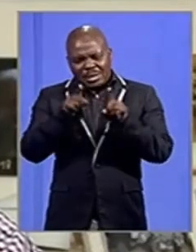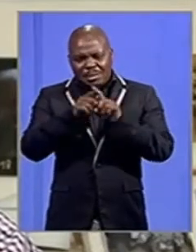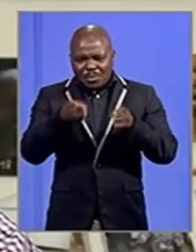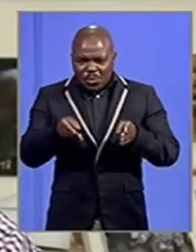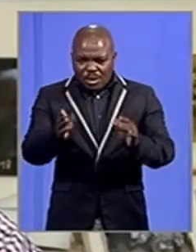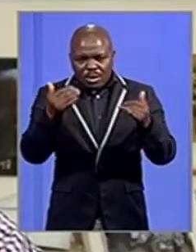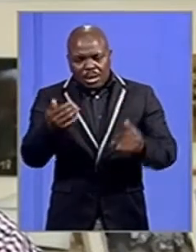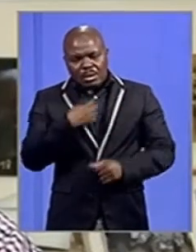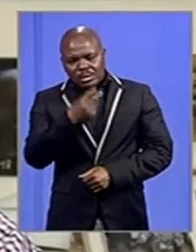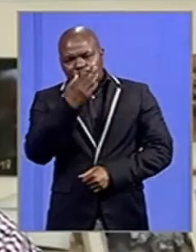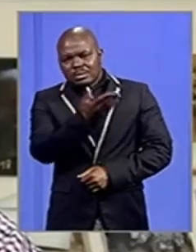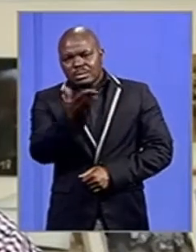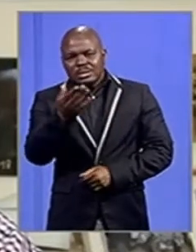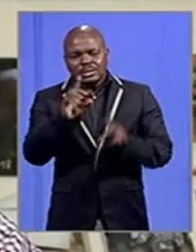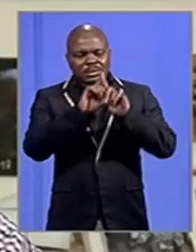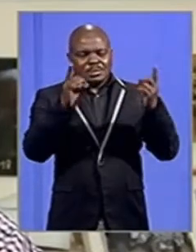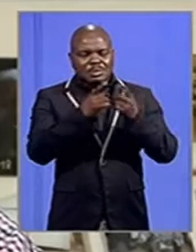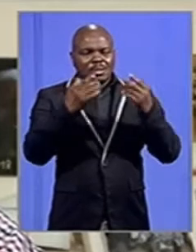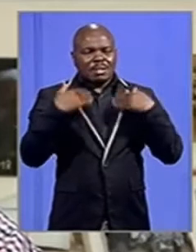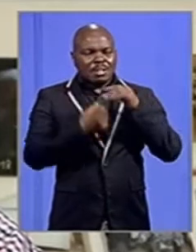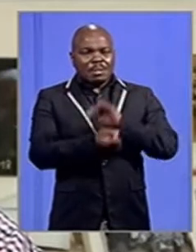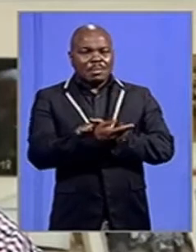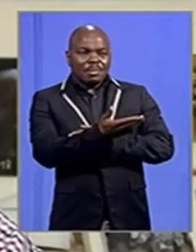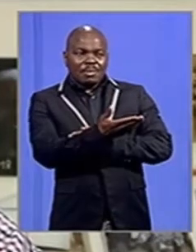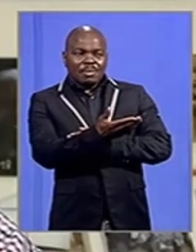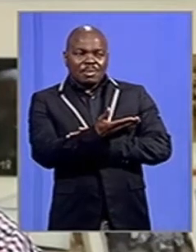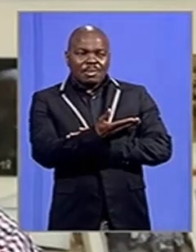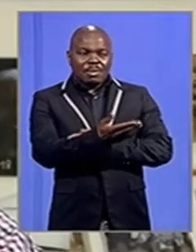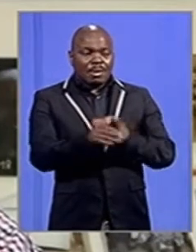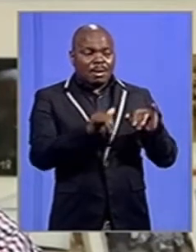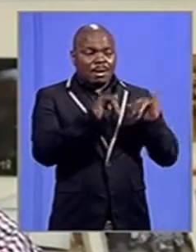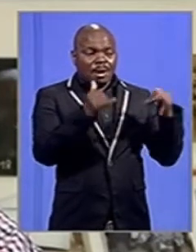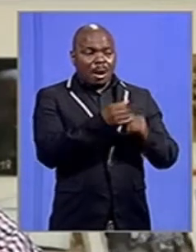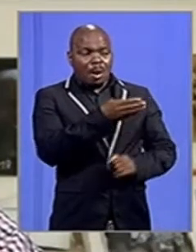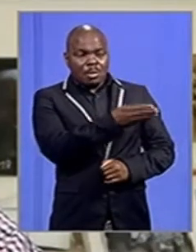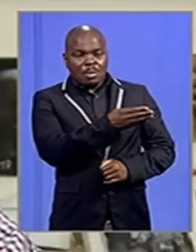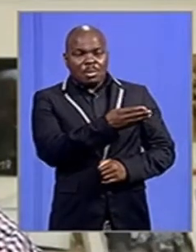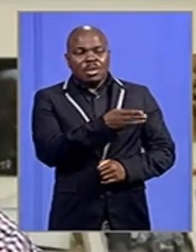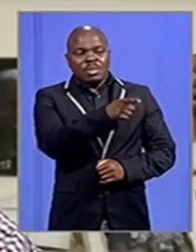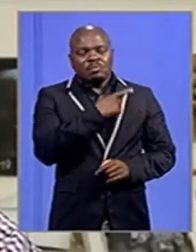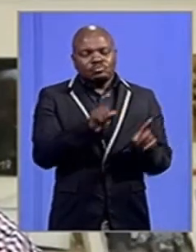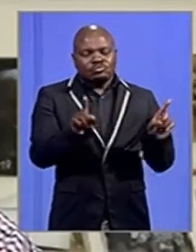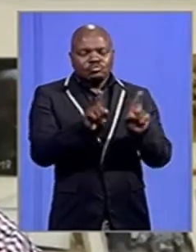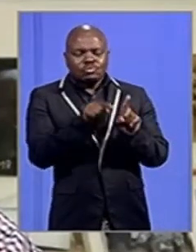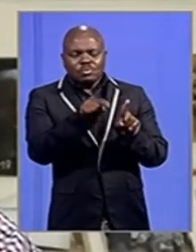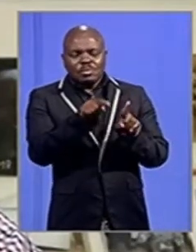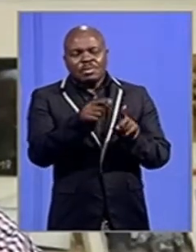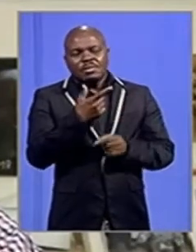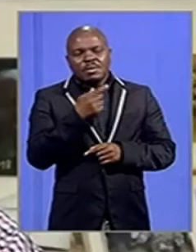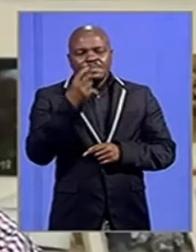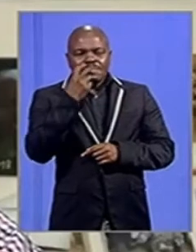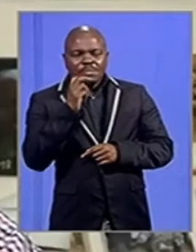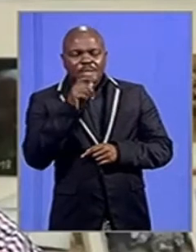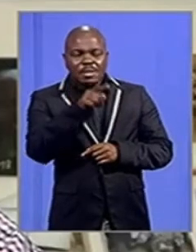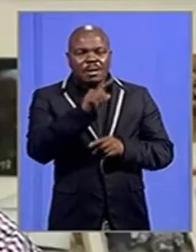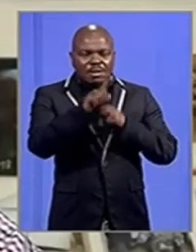now been applied in the Department of Health. Here's a company, through its proximity to people in power,